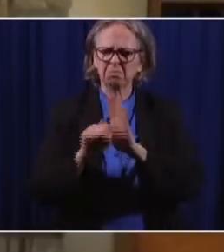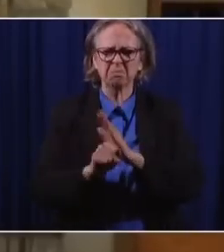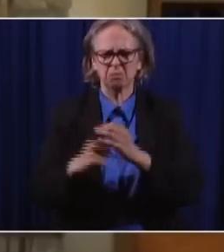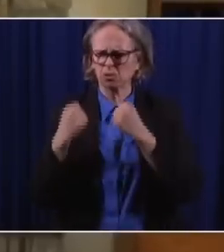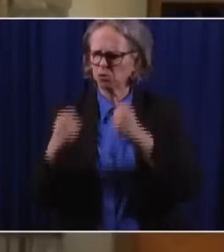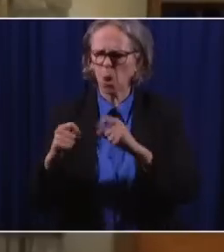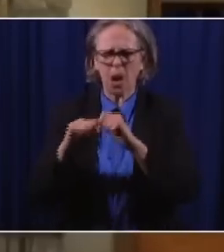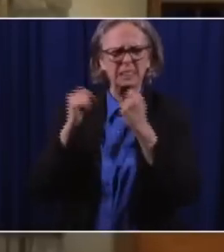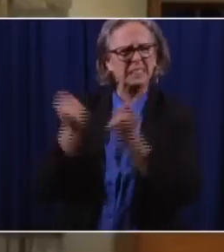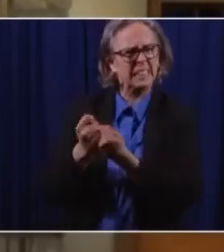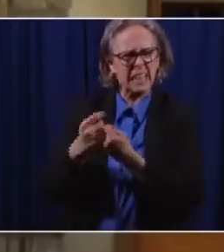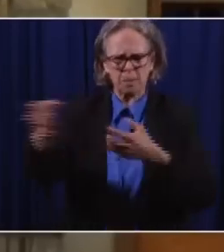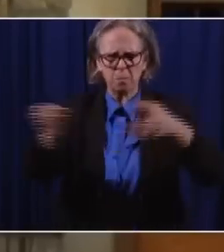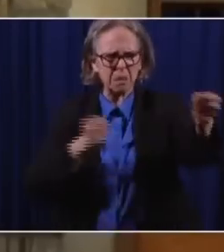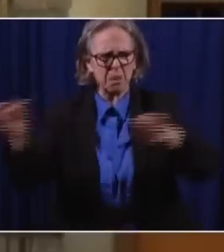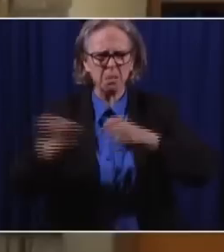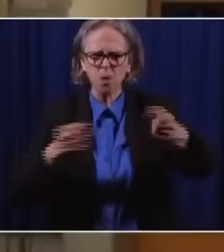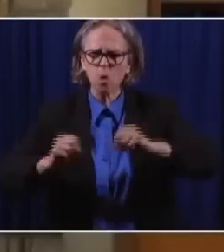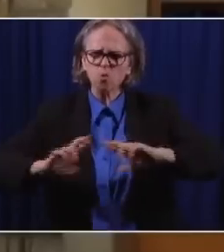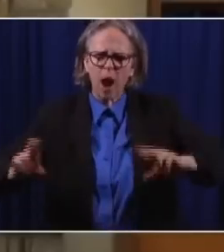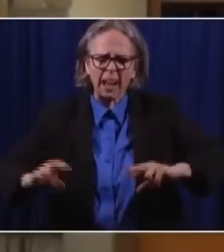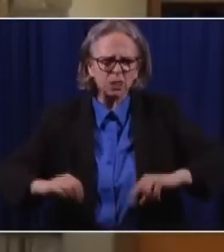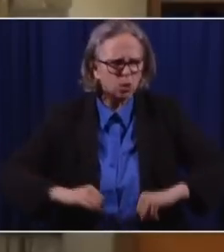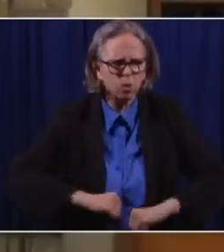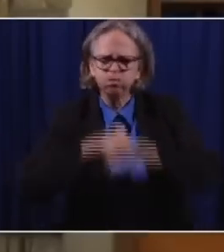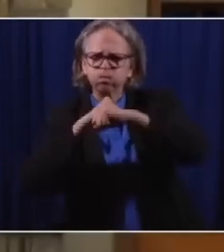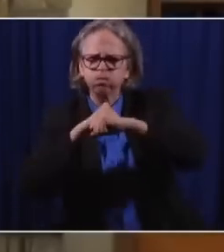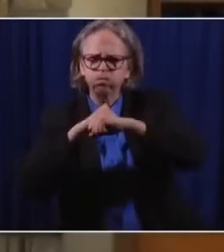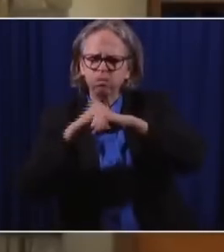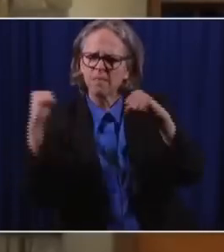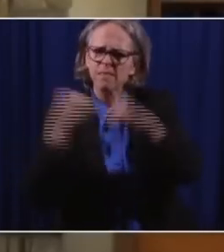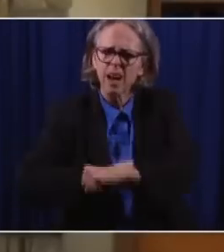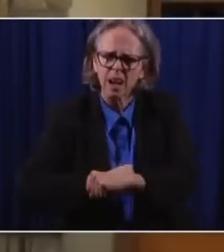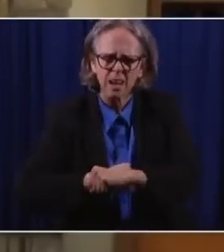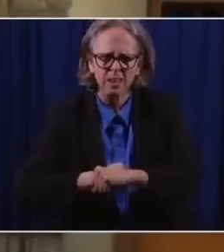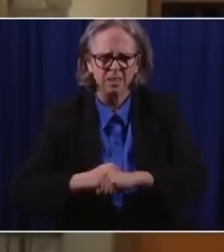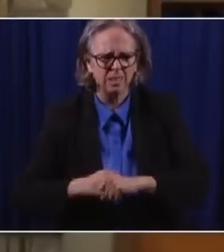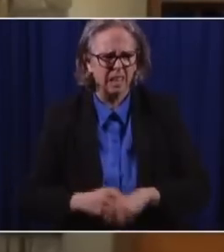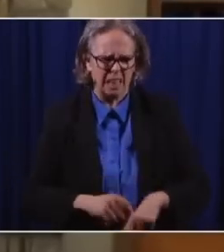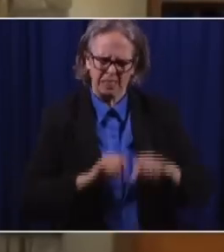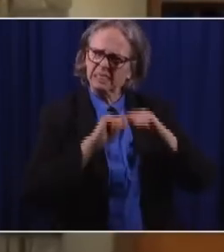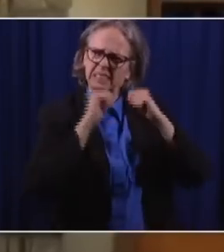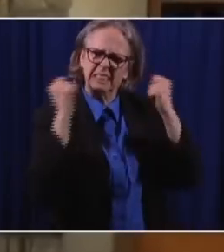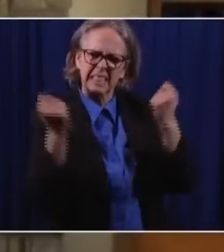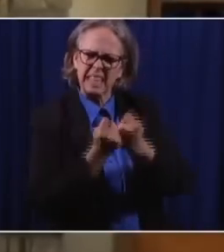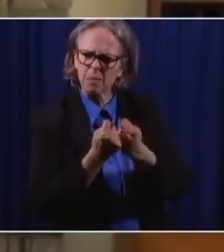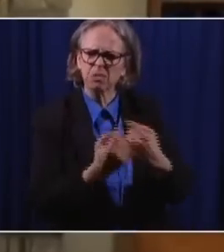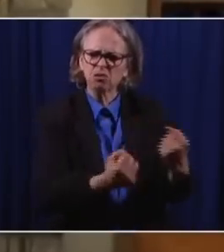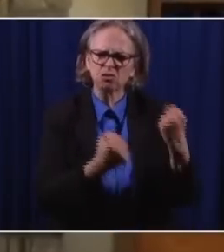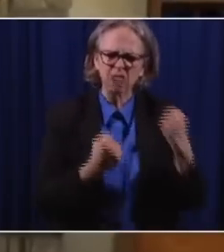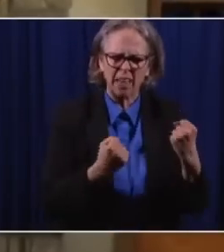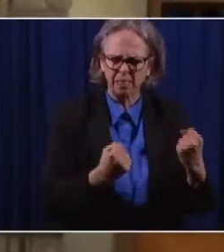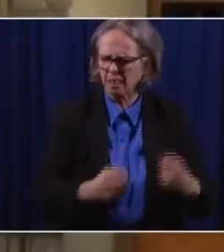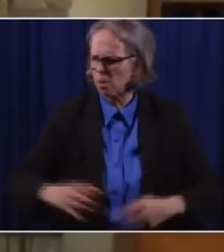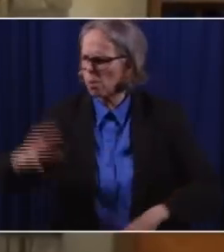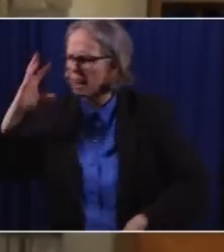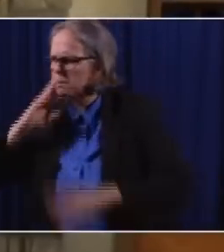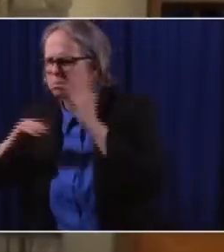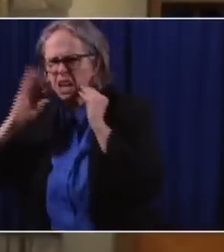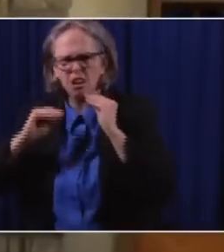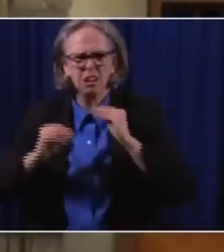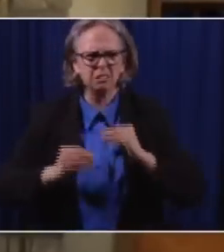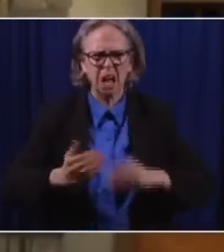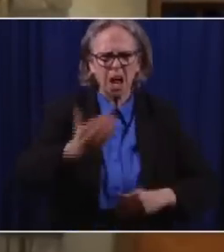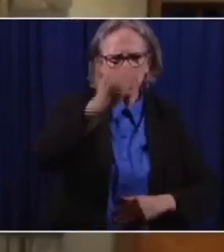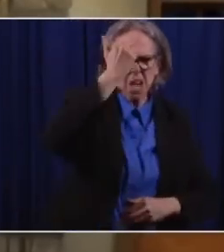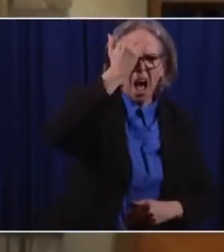pandemic evolves and changes. With a team of great strength, experience, knowledge, commitment, resolve, and passion, we are